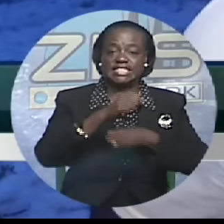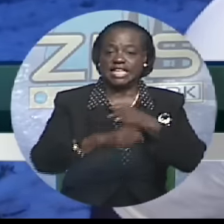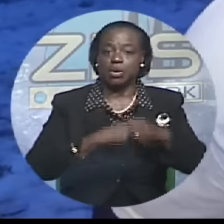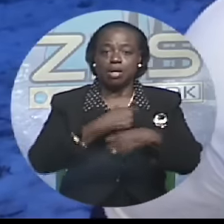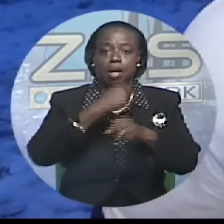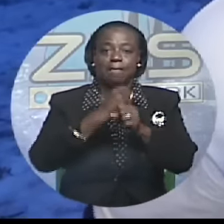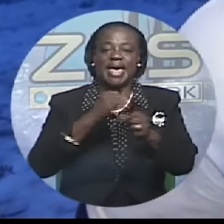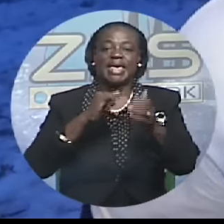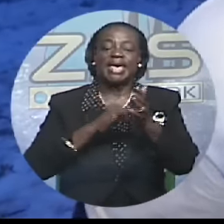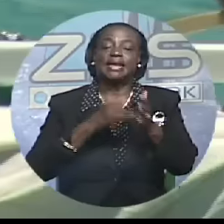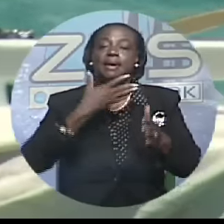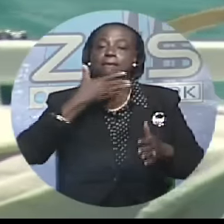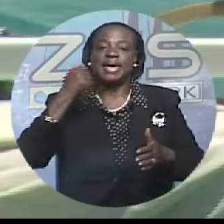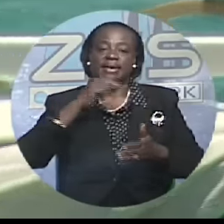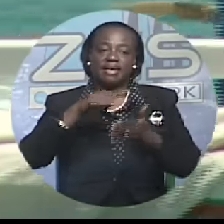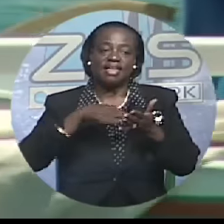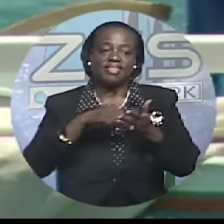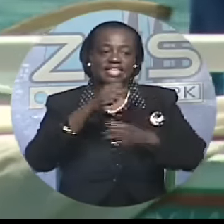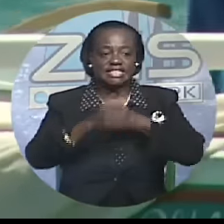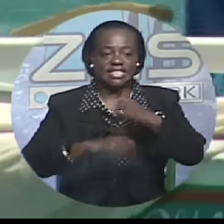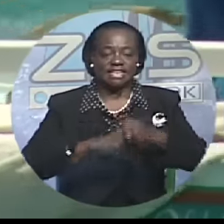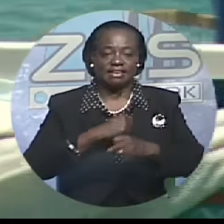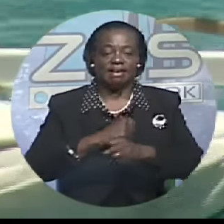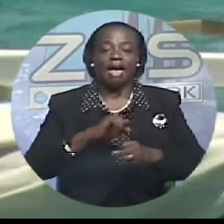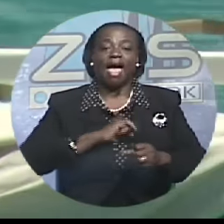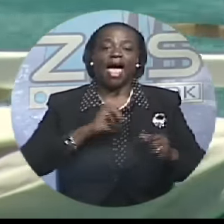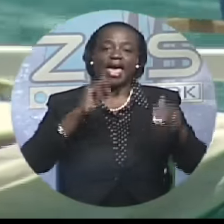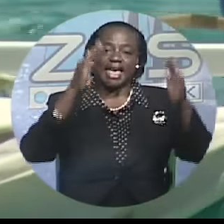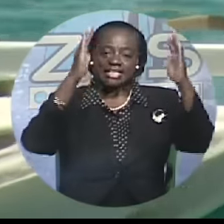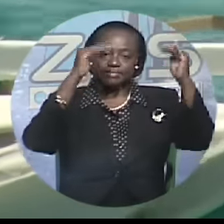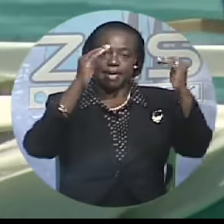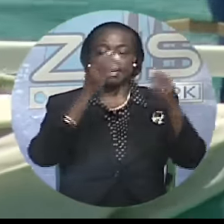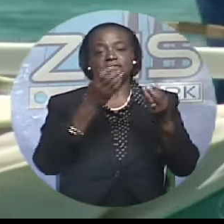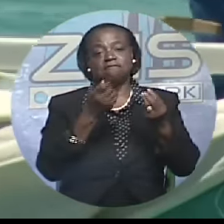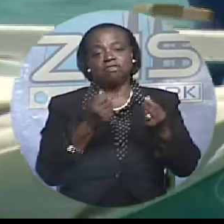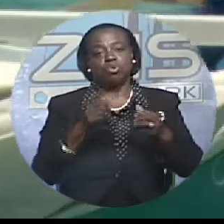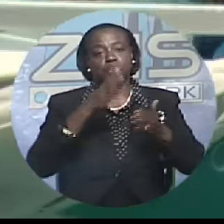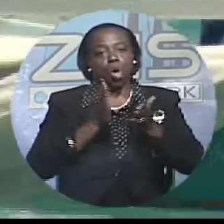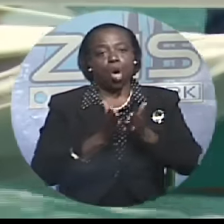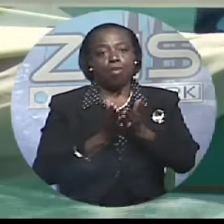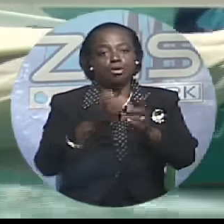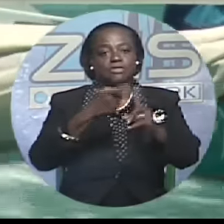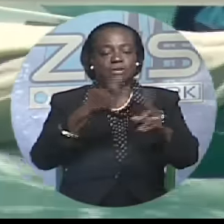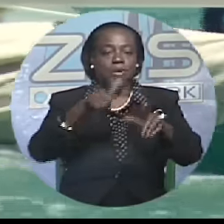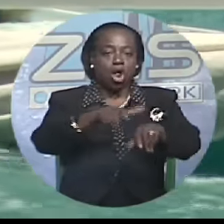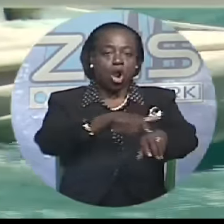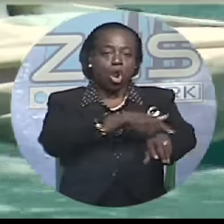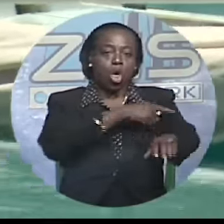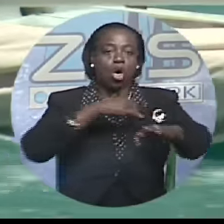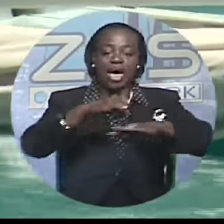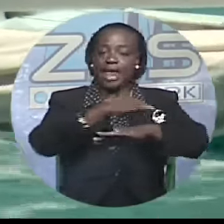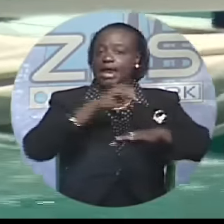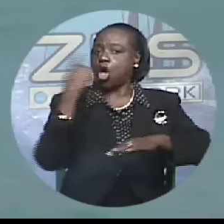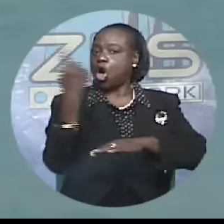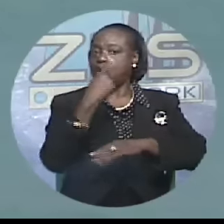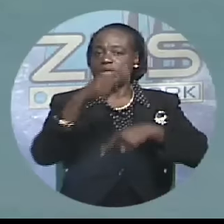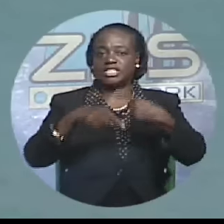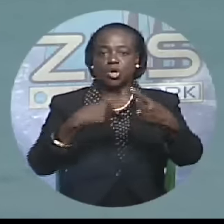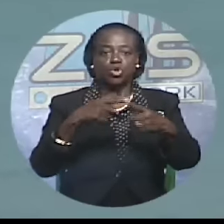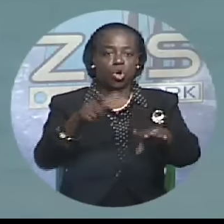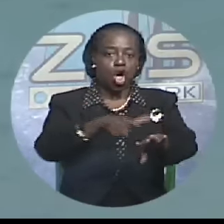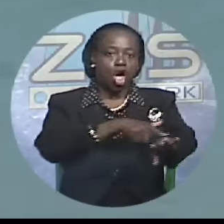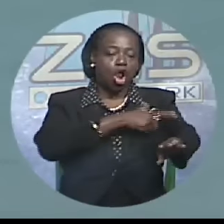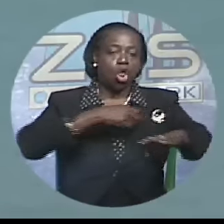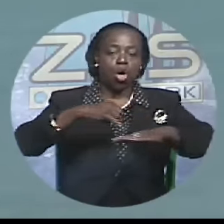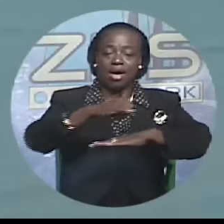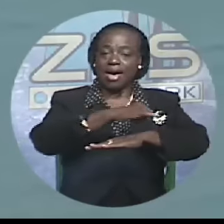this year, you know. We're gonna try. I expect a couple of the boats out of Long Island, you know. I always go to Long Island. I expect a couple of the boats out of Long Island and a